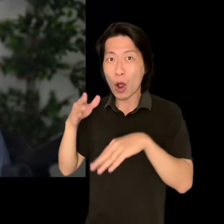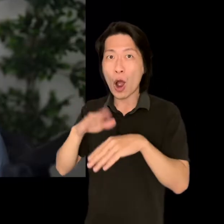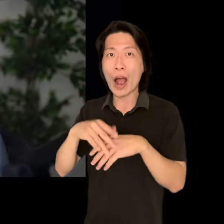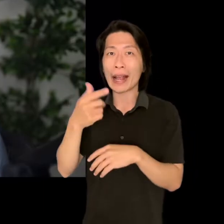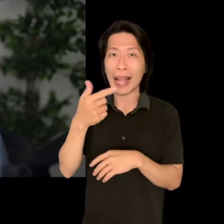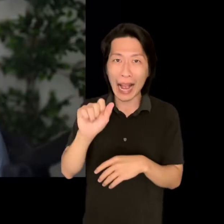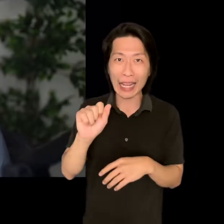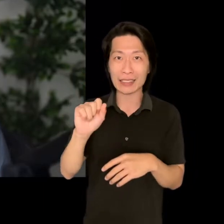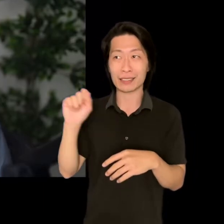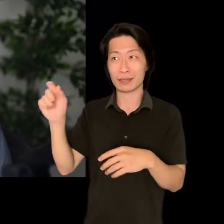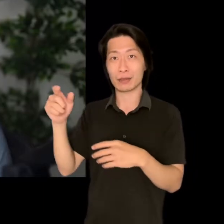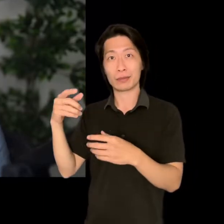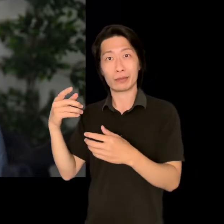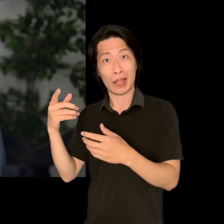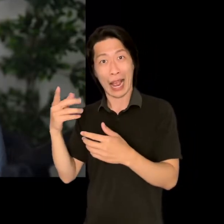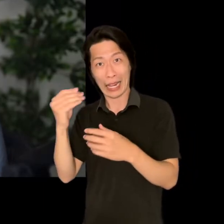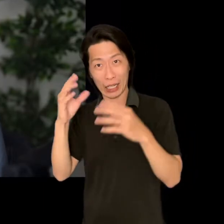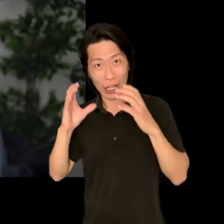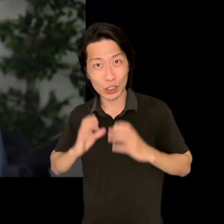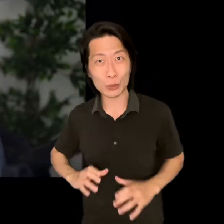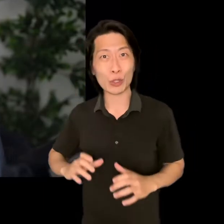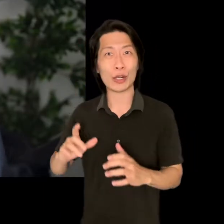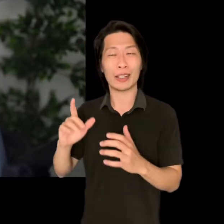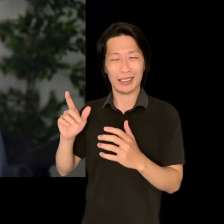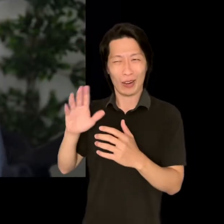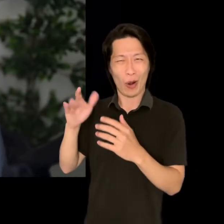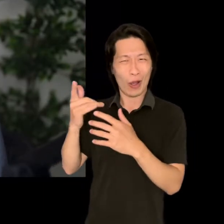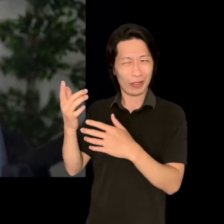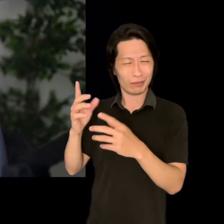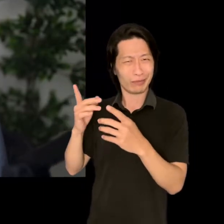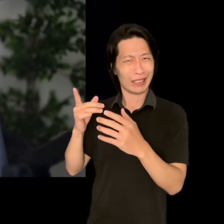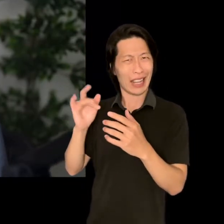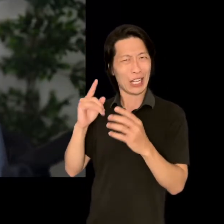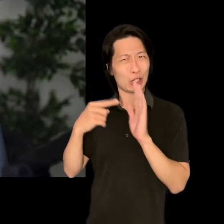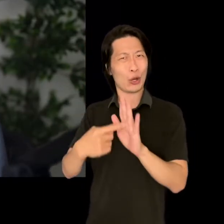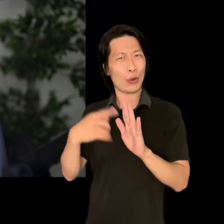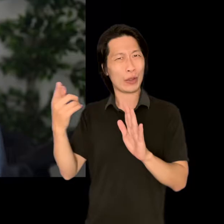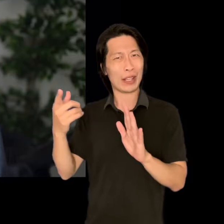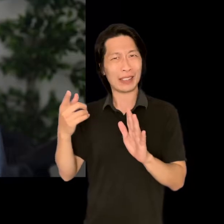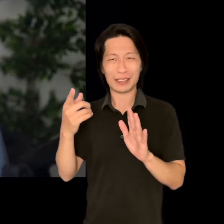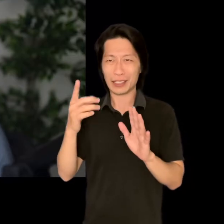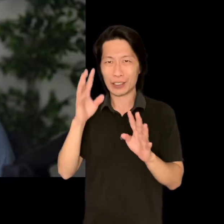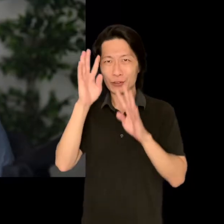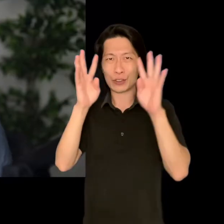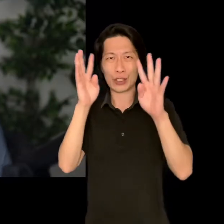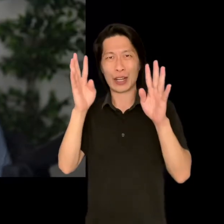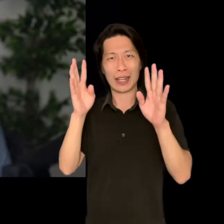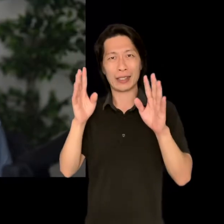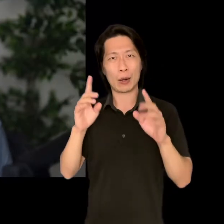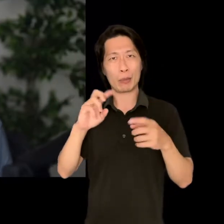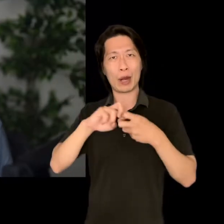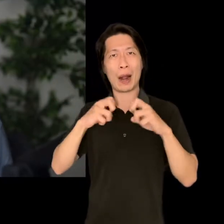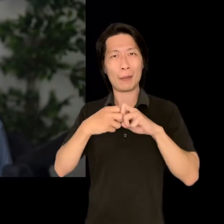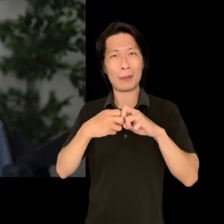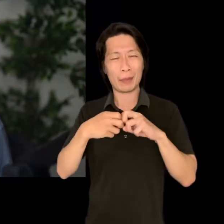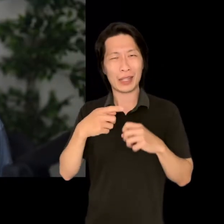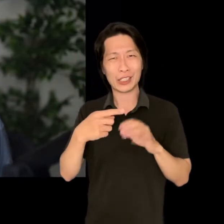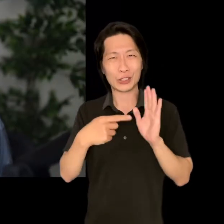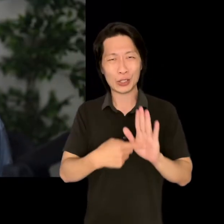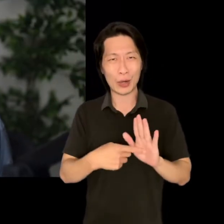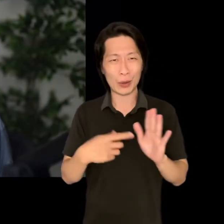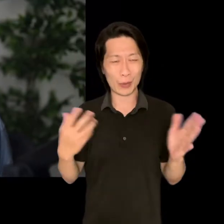gas customer. The problem with this is, as shown in Clay Christensen's Innovator's Dilemma, and he kind of shows an interesting